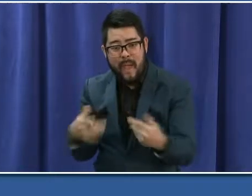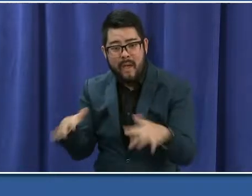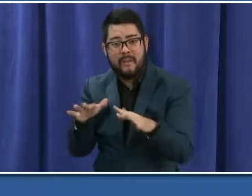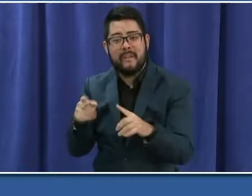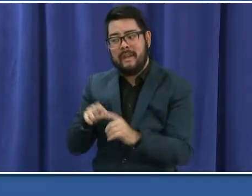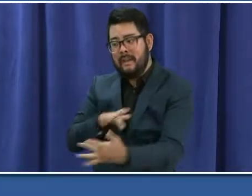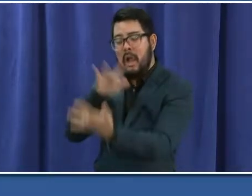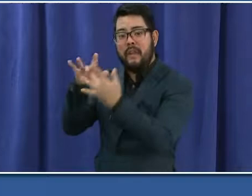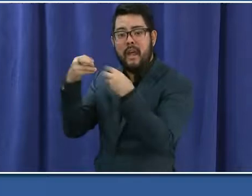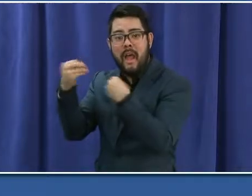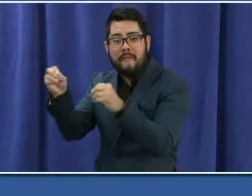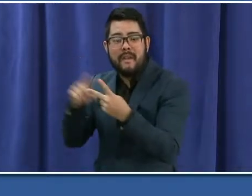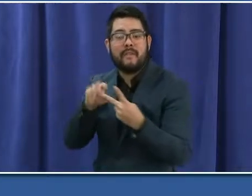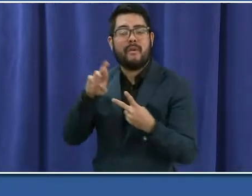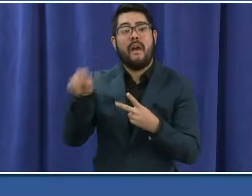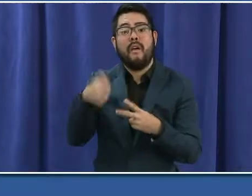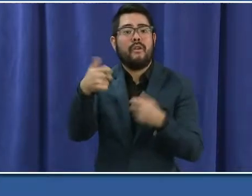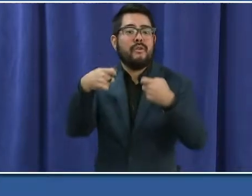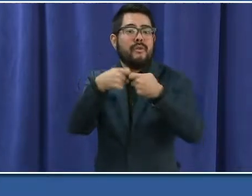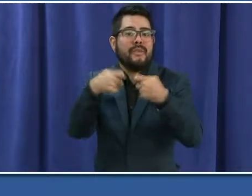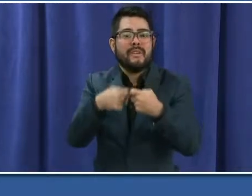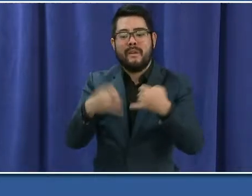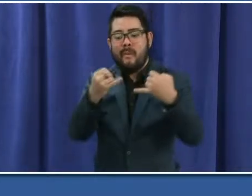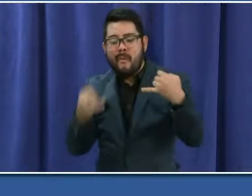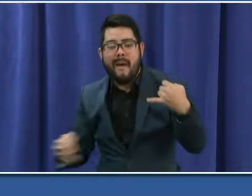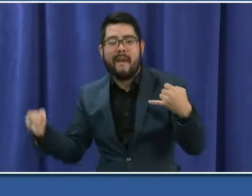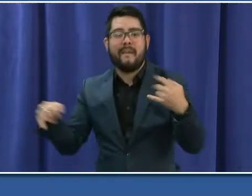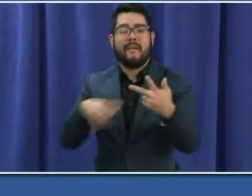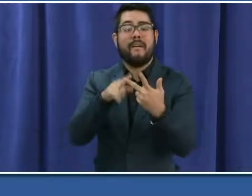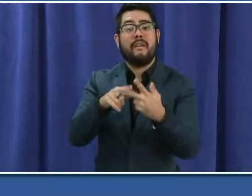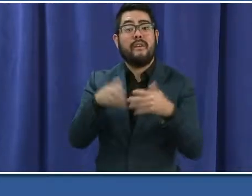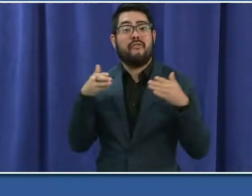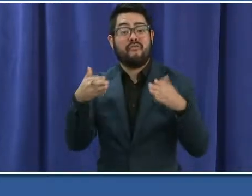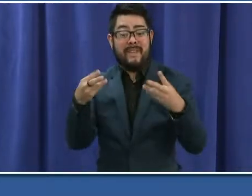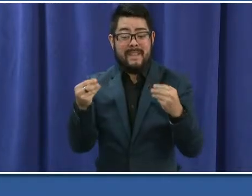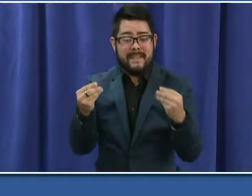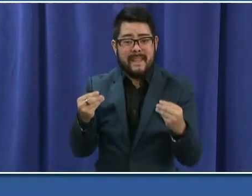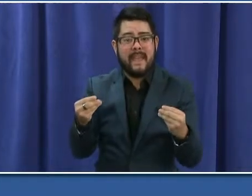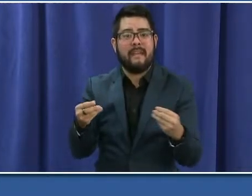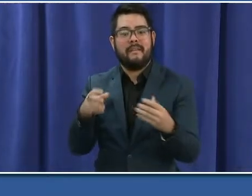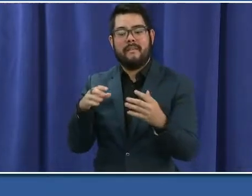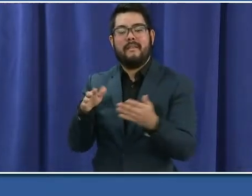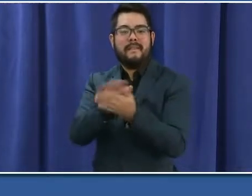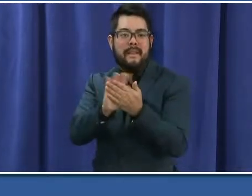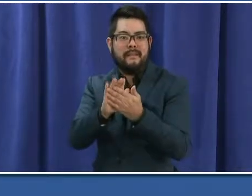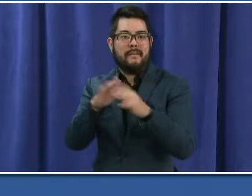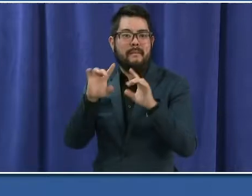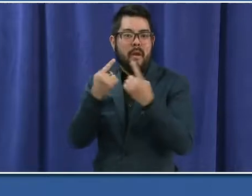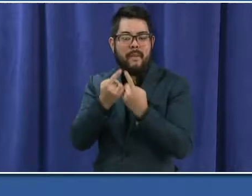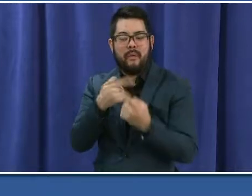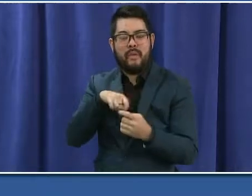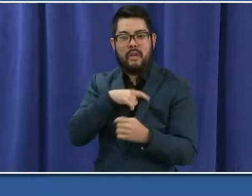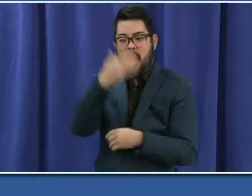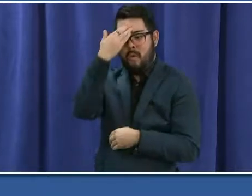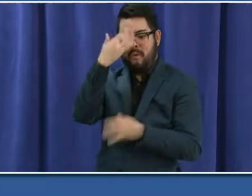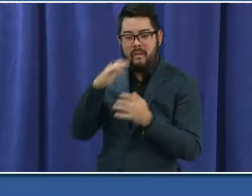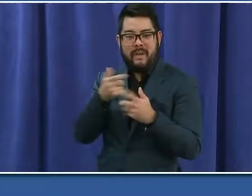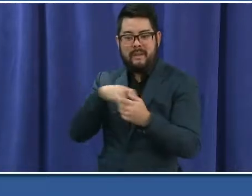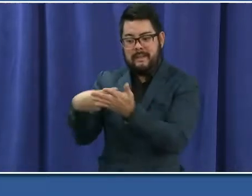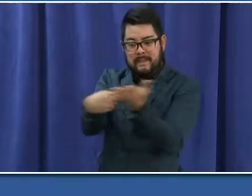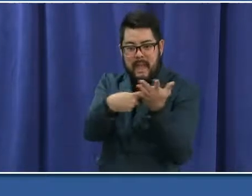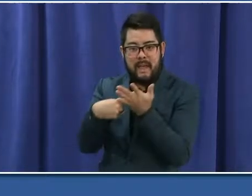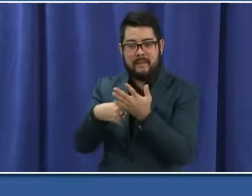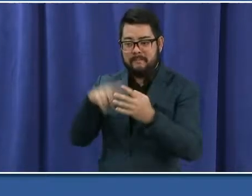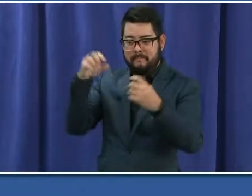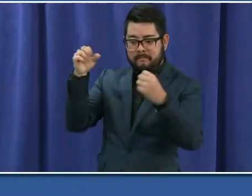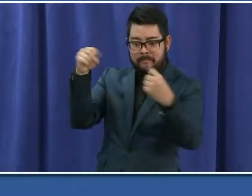it, with the other utilities that might be doing it. We make sure Streets and Sand is aware of what's going on, and so it's this collaborative, really roundtable of